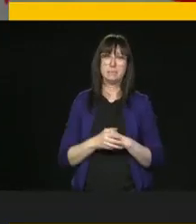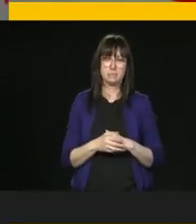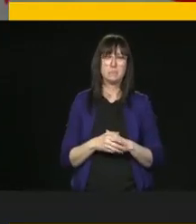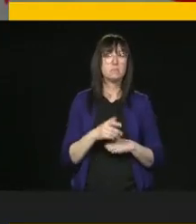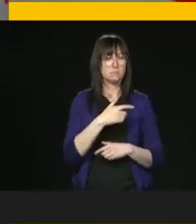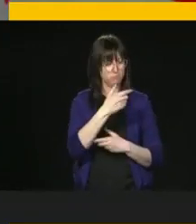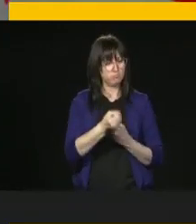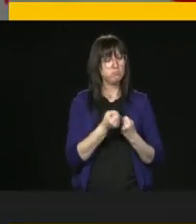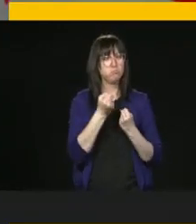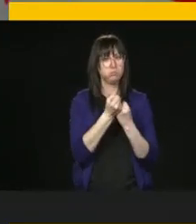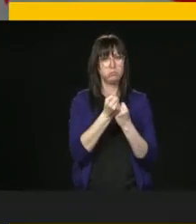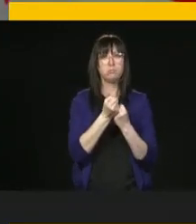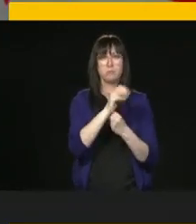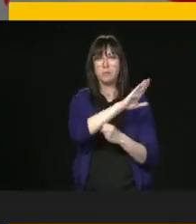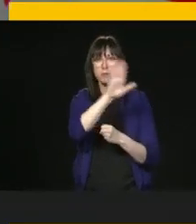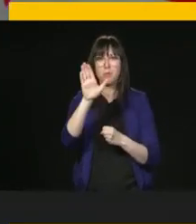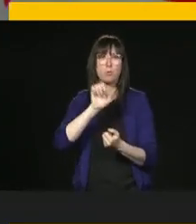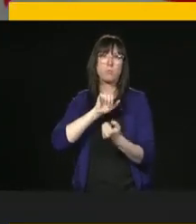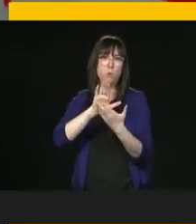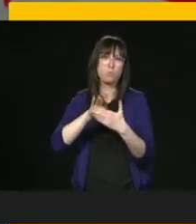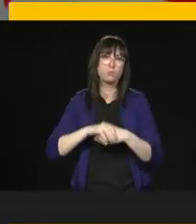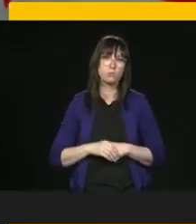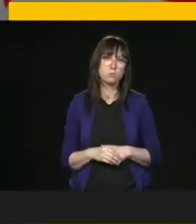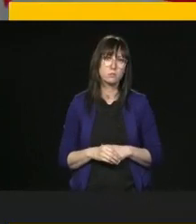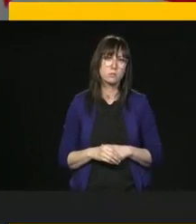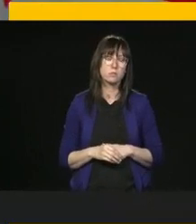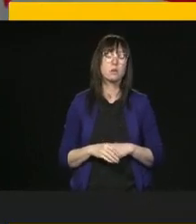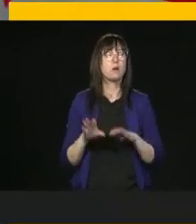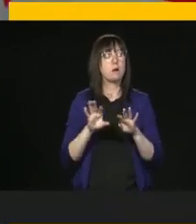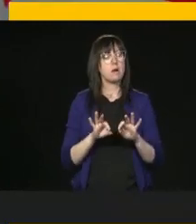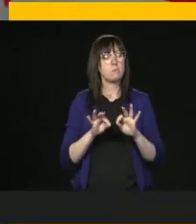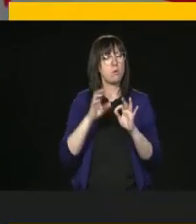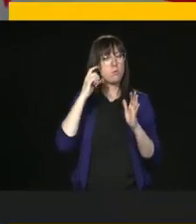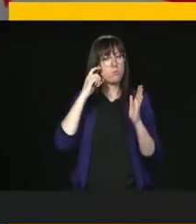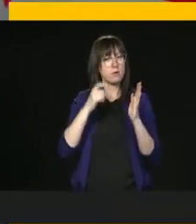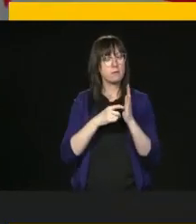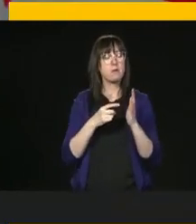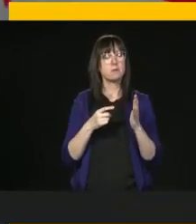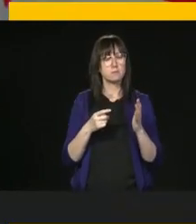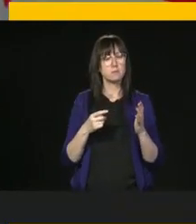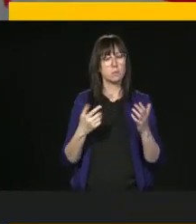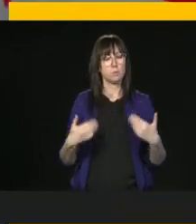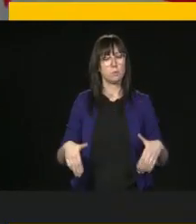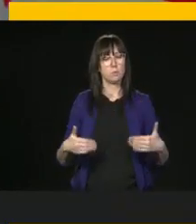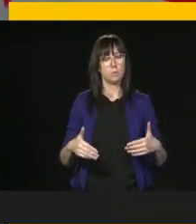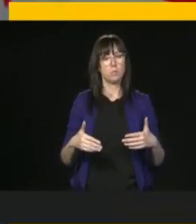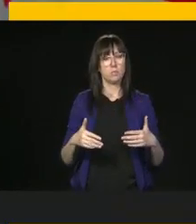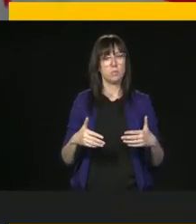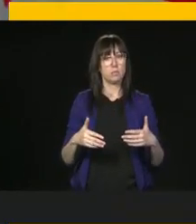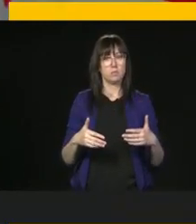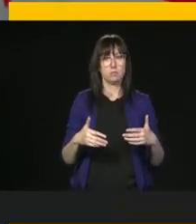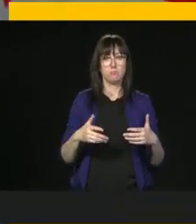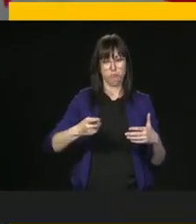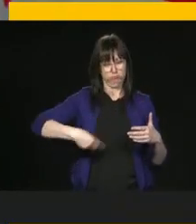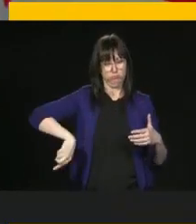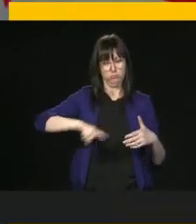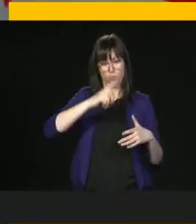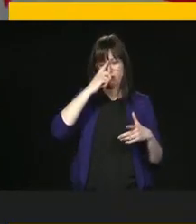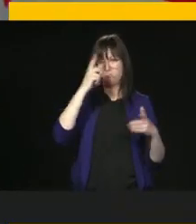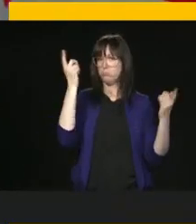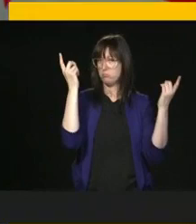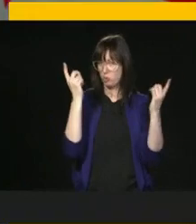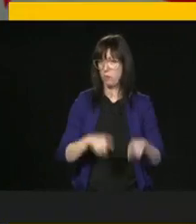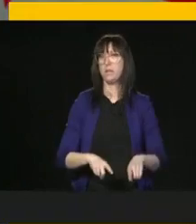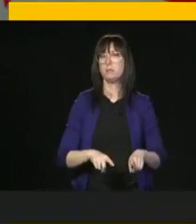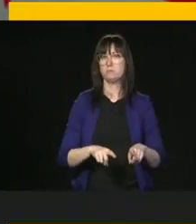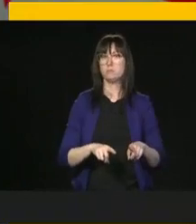approach, but recognizing that we have significant concurrence around essentially all of the social